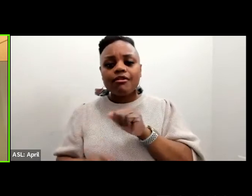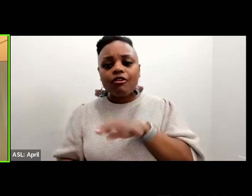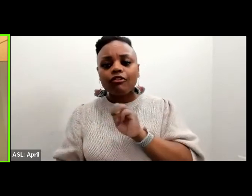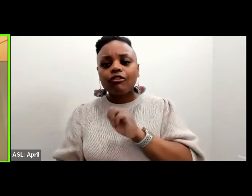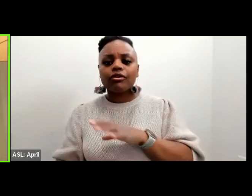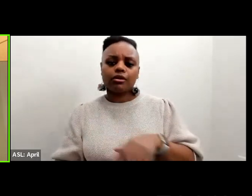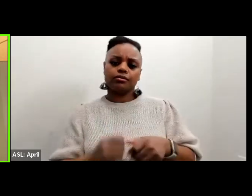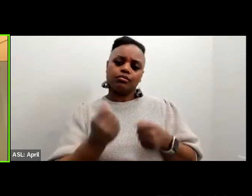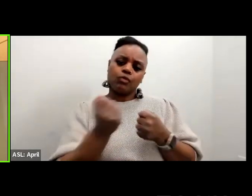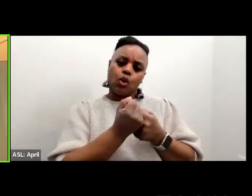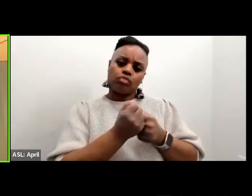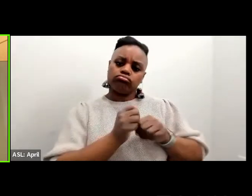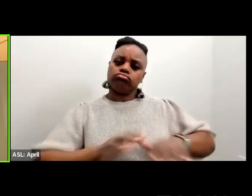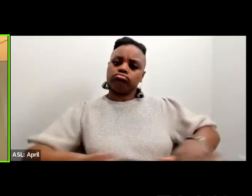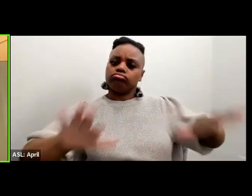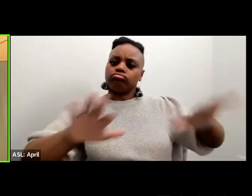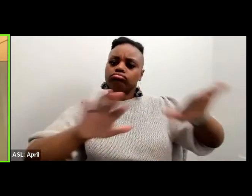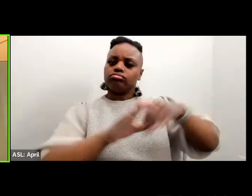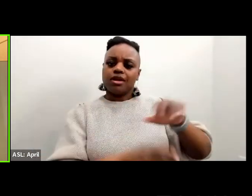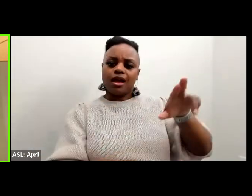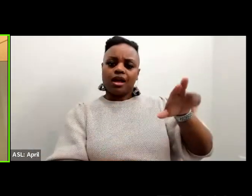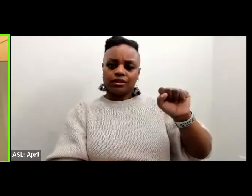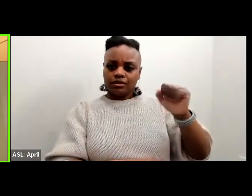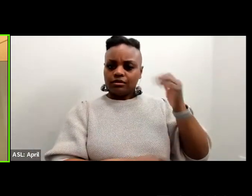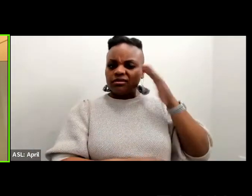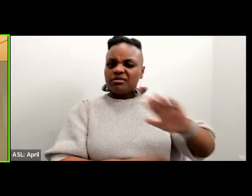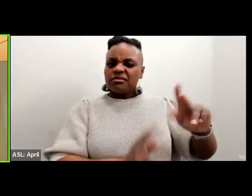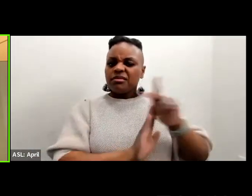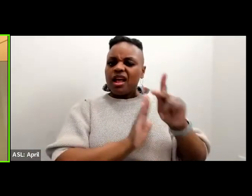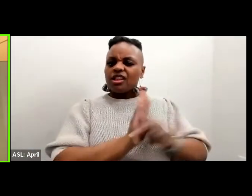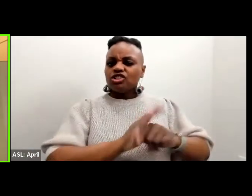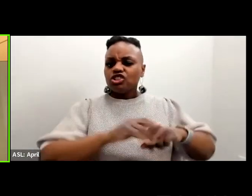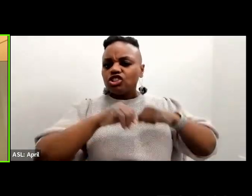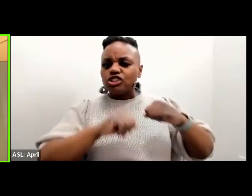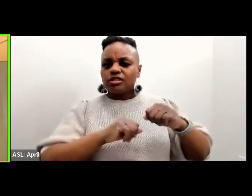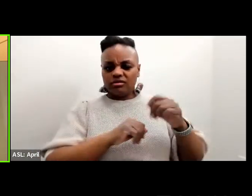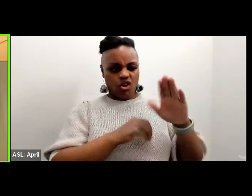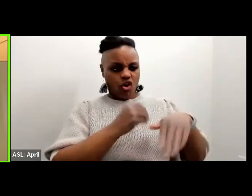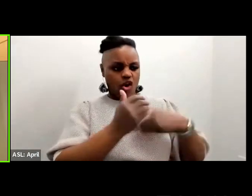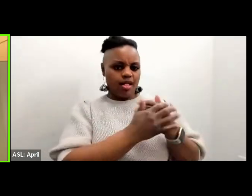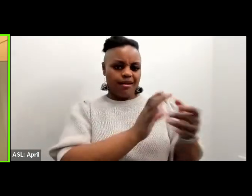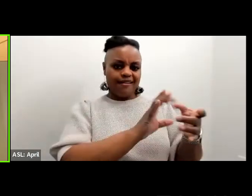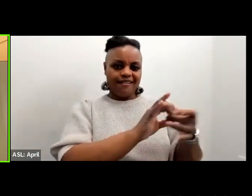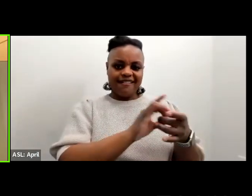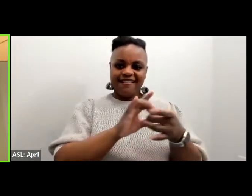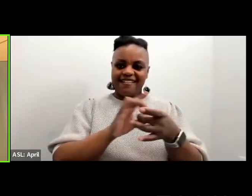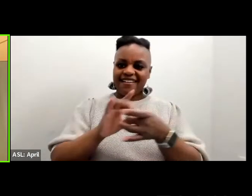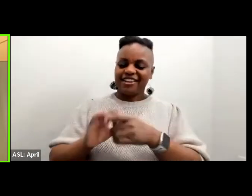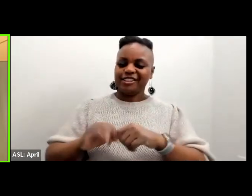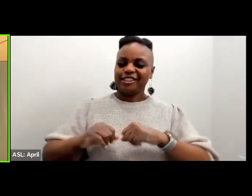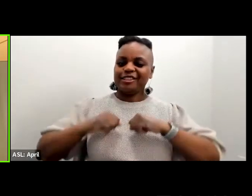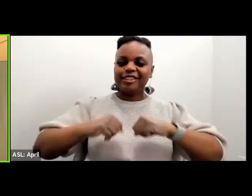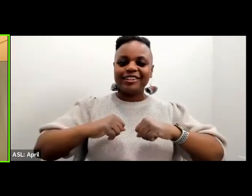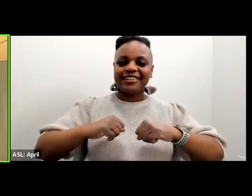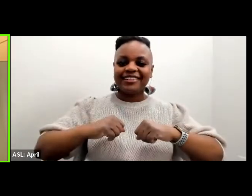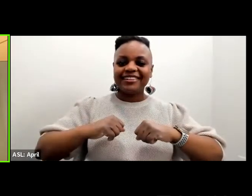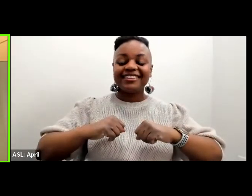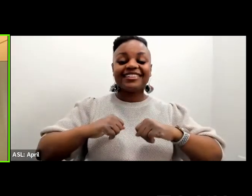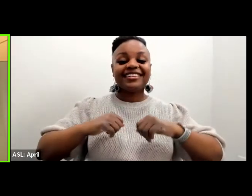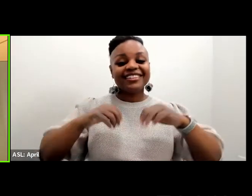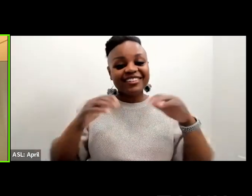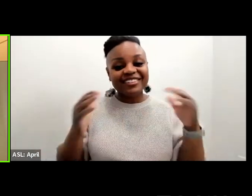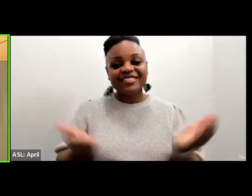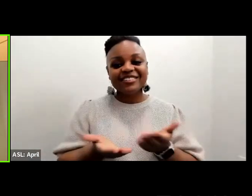Cabanis, Director of Century International. Today, we're making the publication of a new Century International